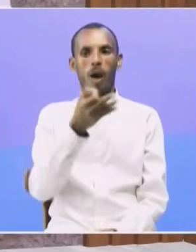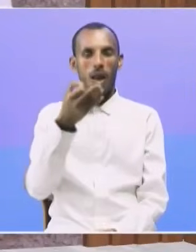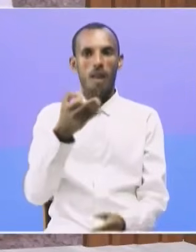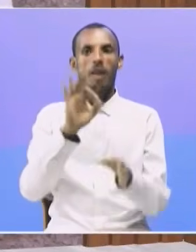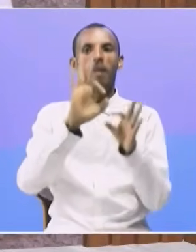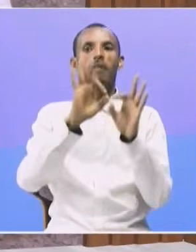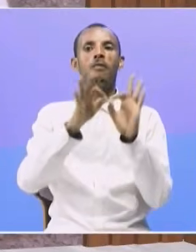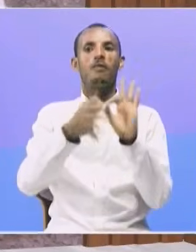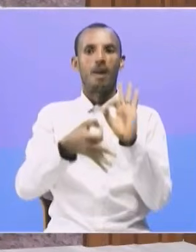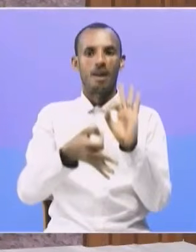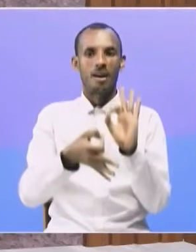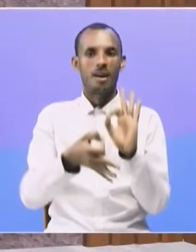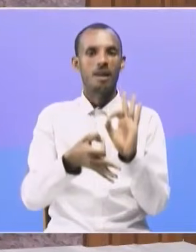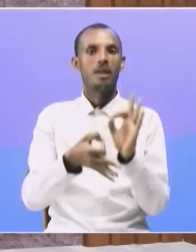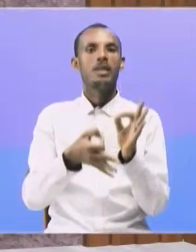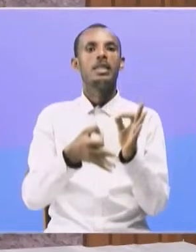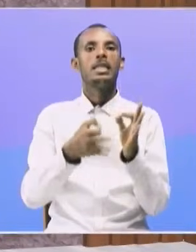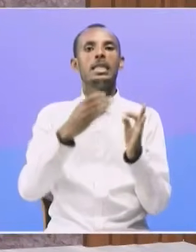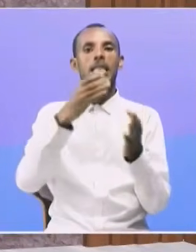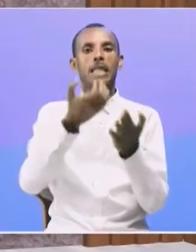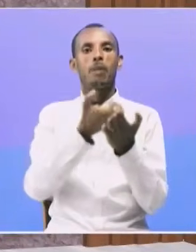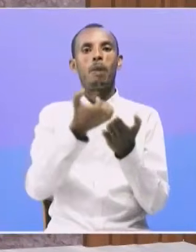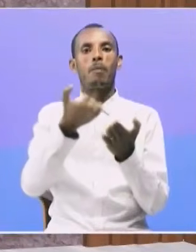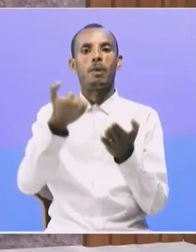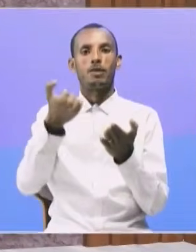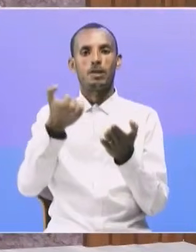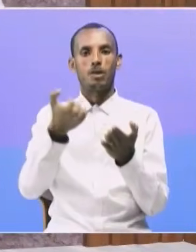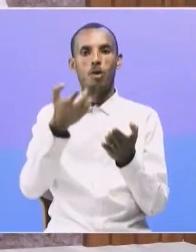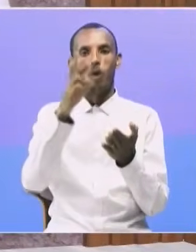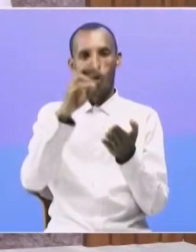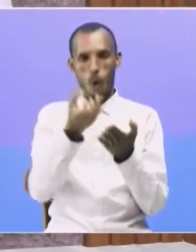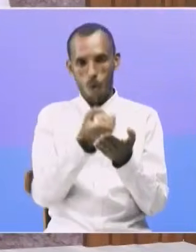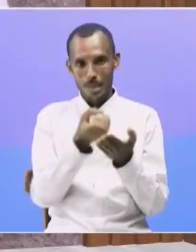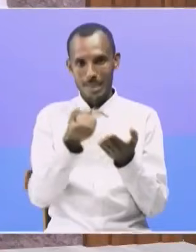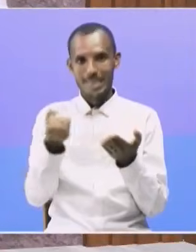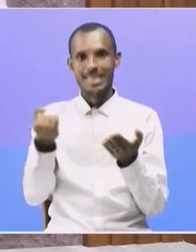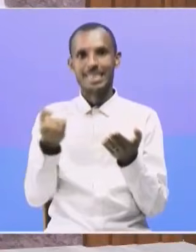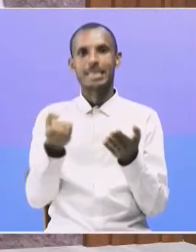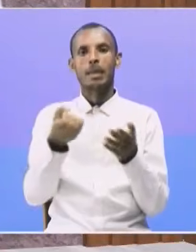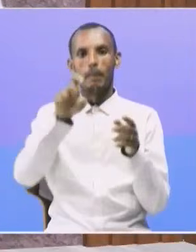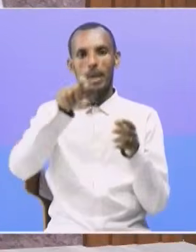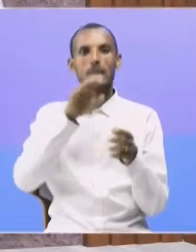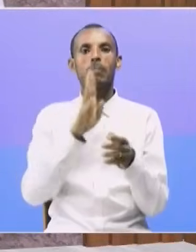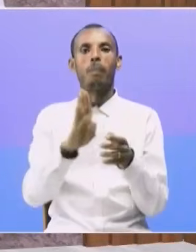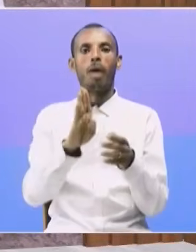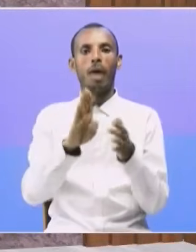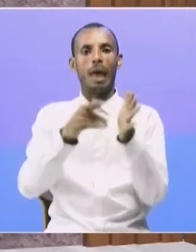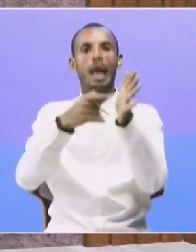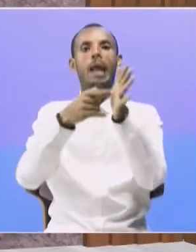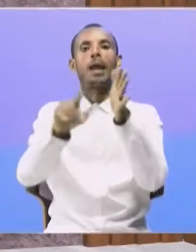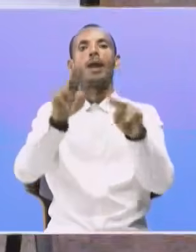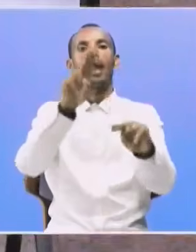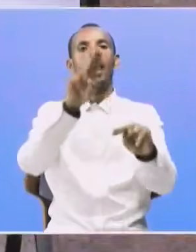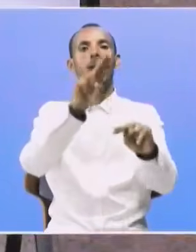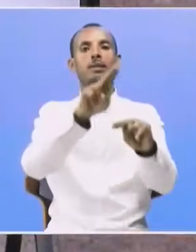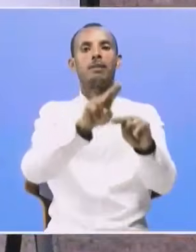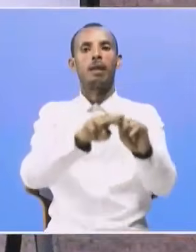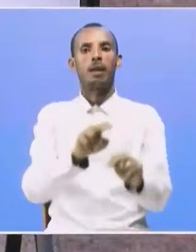means the members of the objects must be clearly stated.